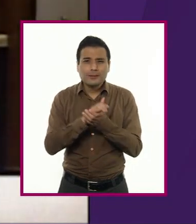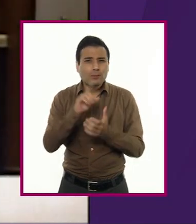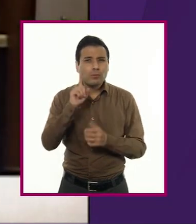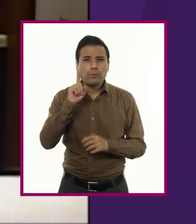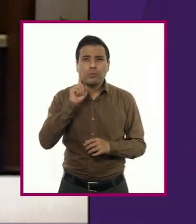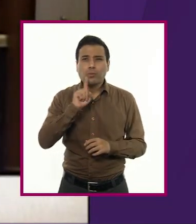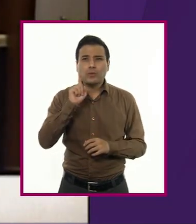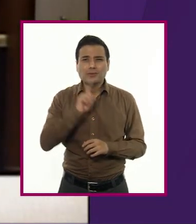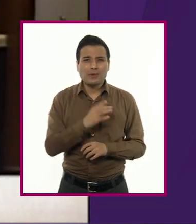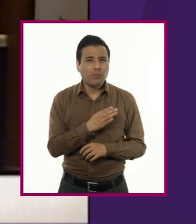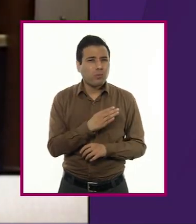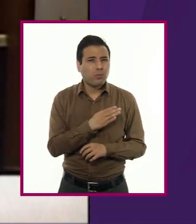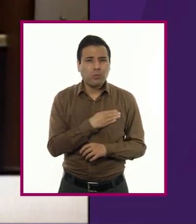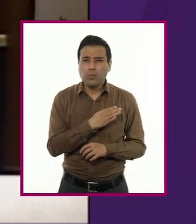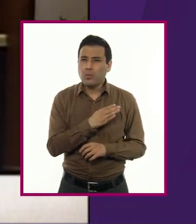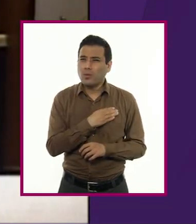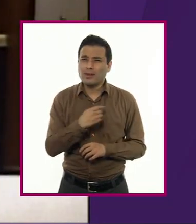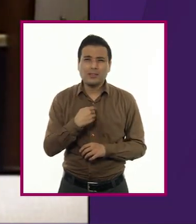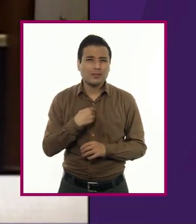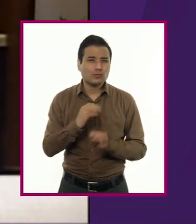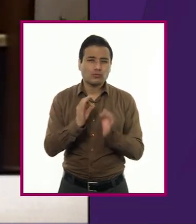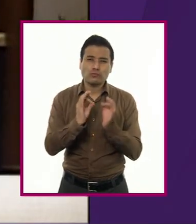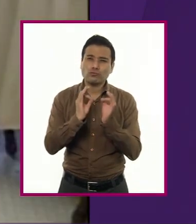it. I just love to wash.